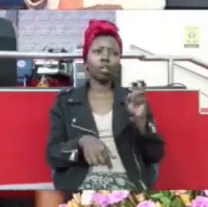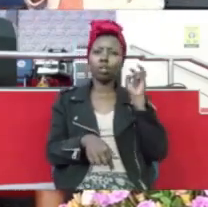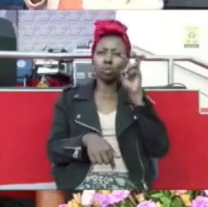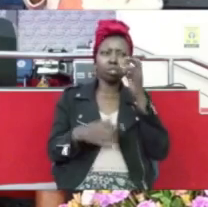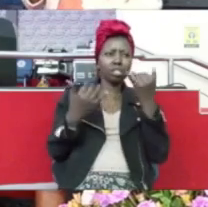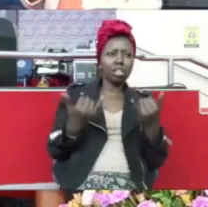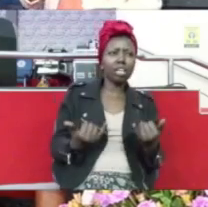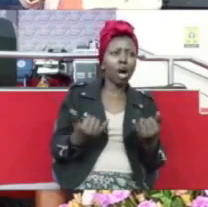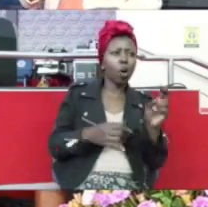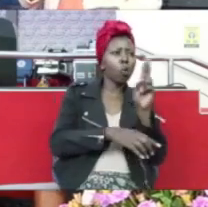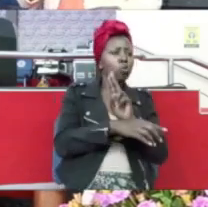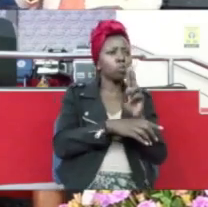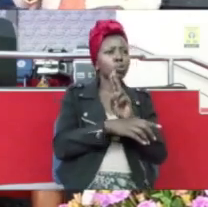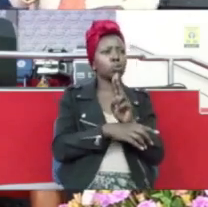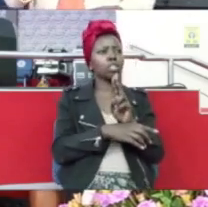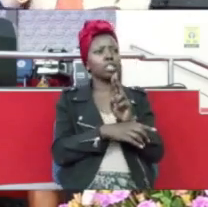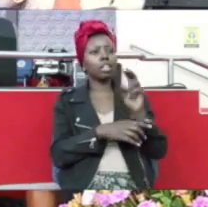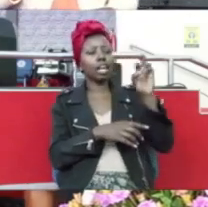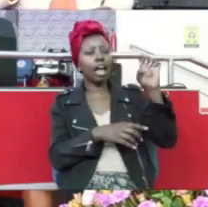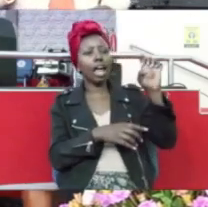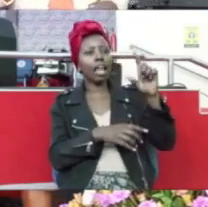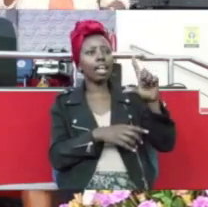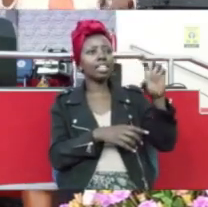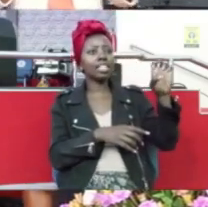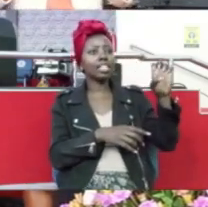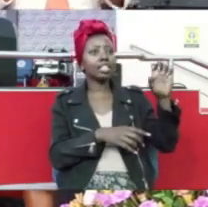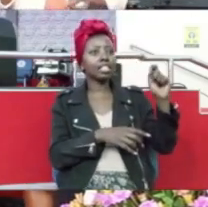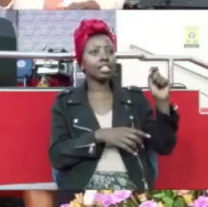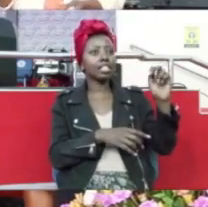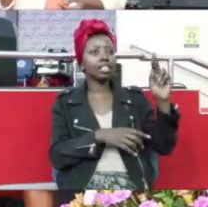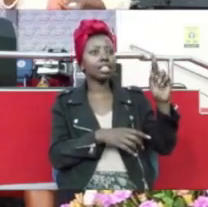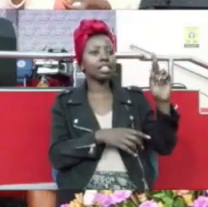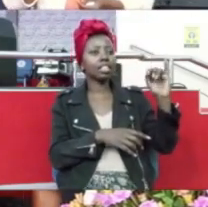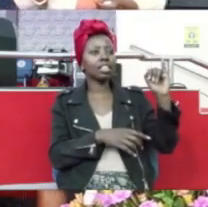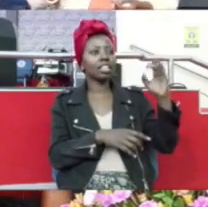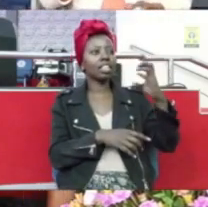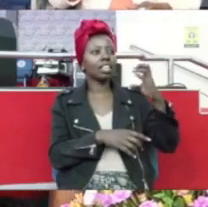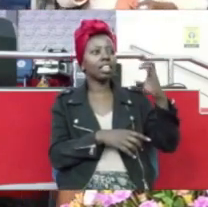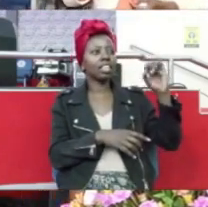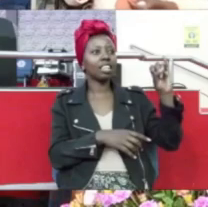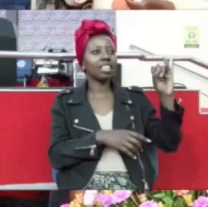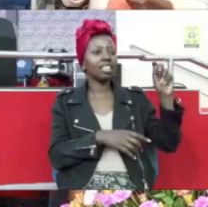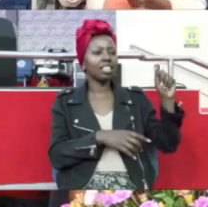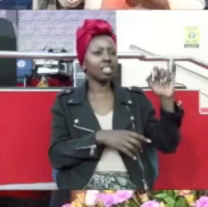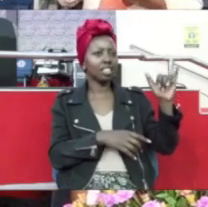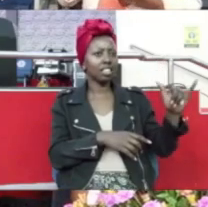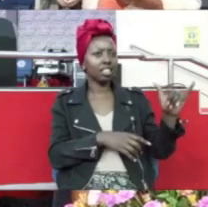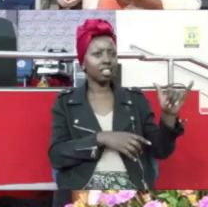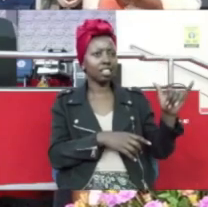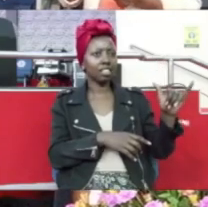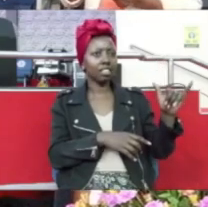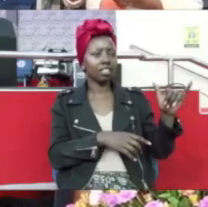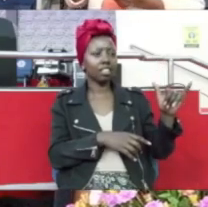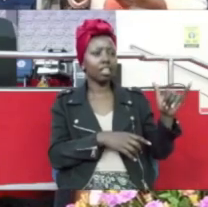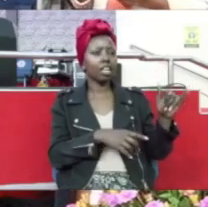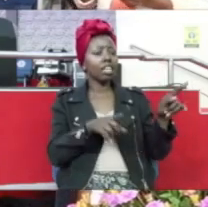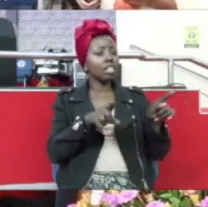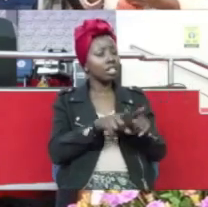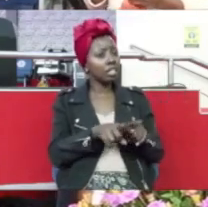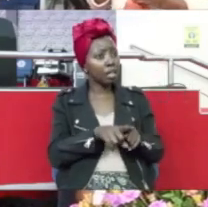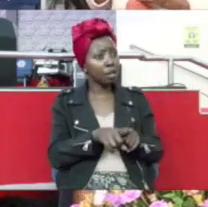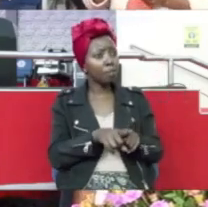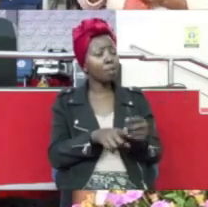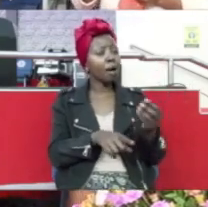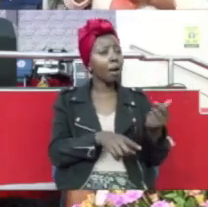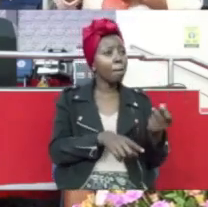are using electricity on the screens, isn't it? Kama sahi tunatumia nguvu za umeme. It's good for you to know that the money we